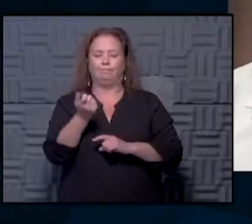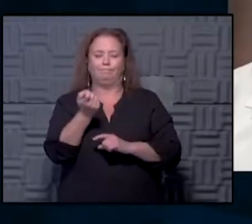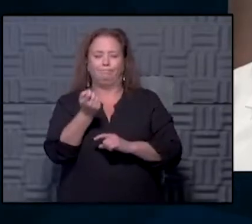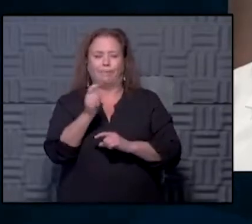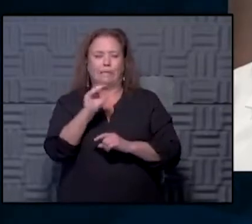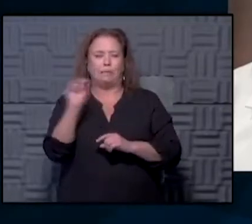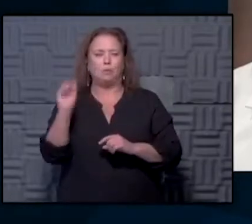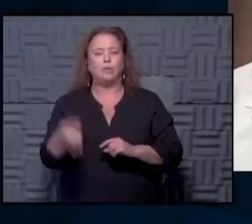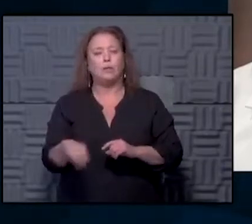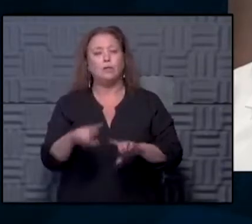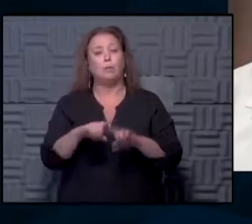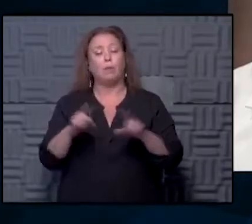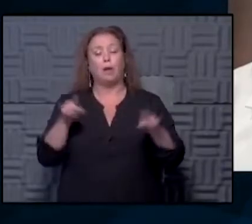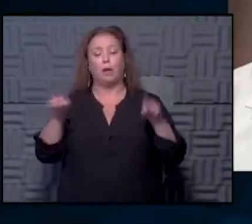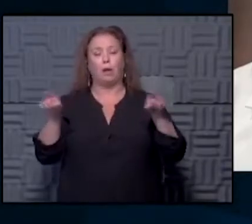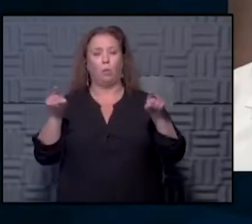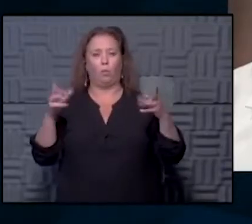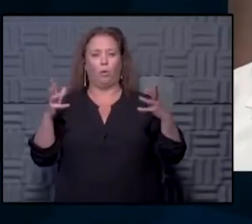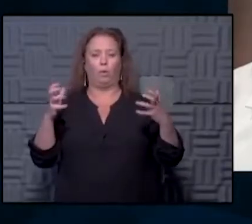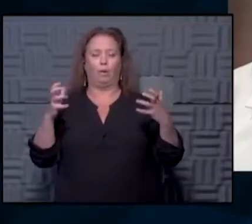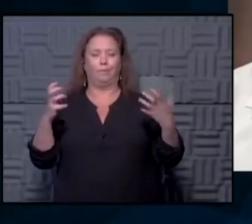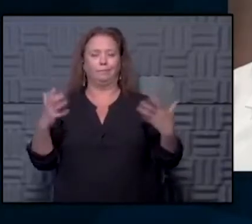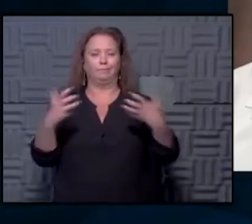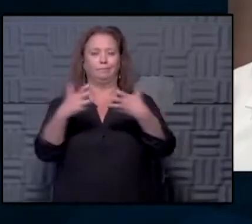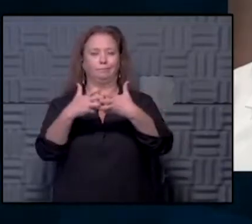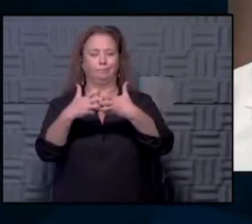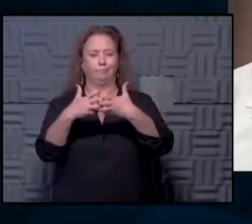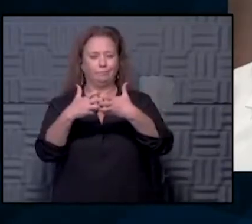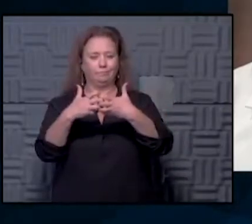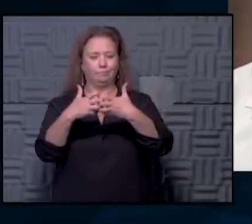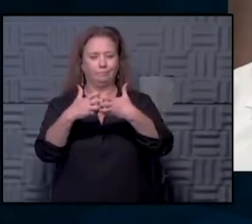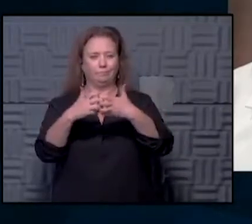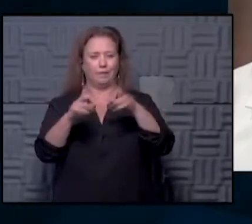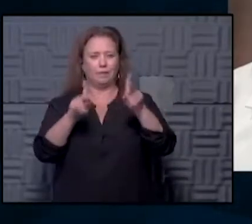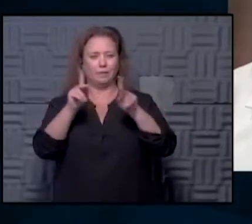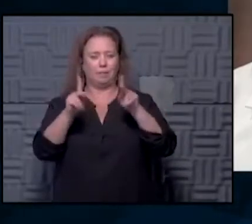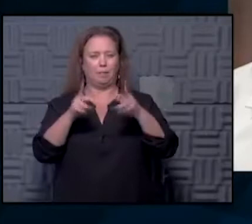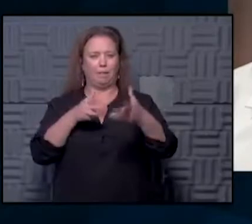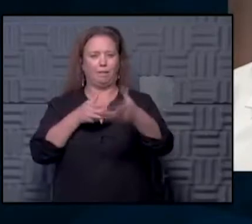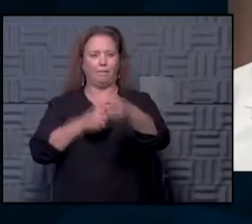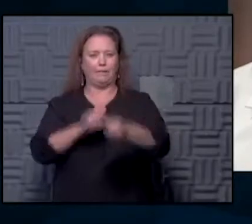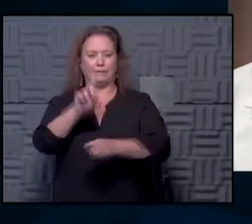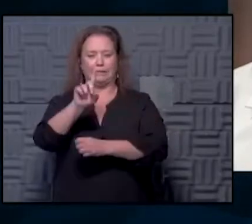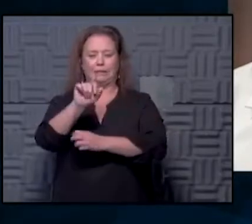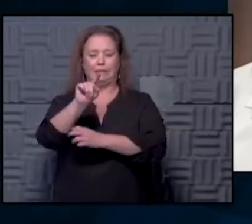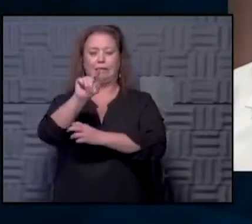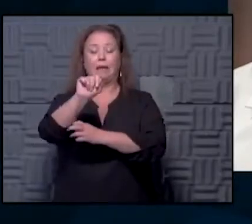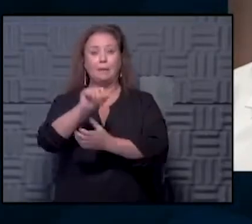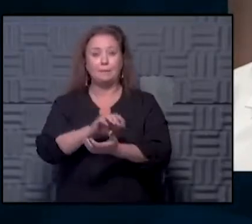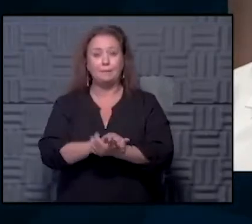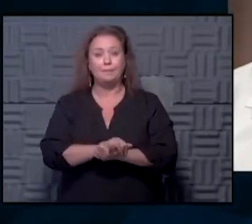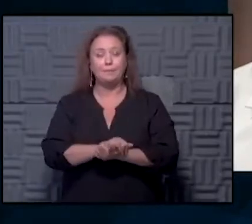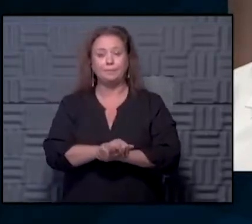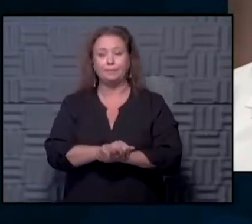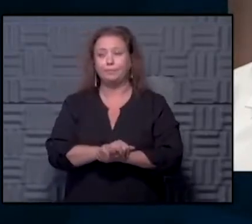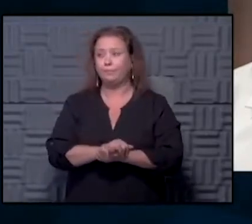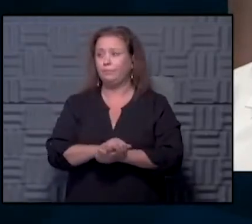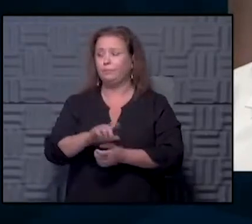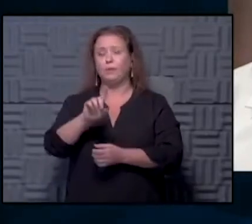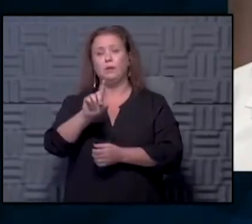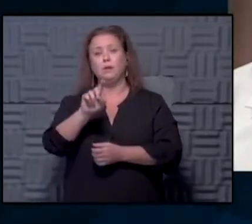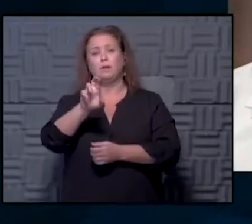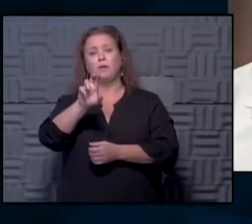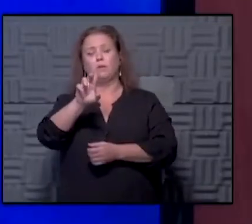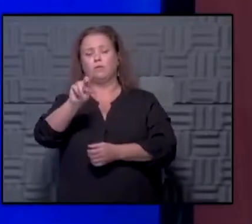percent, but we want to have it be of people have confidence in the data. And Dr. Norman, just one thing to point out is